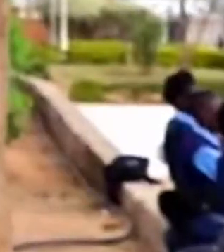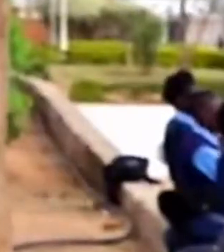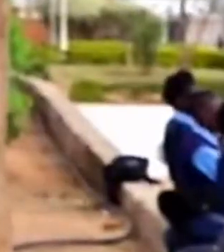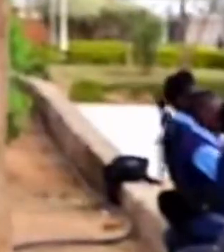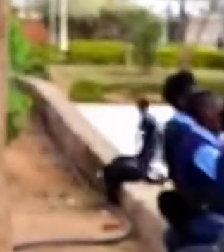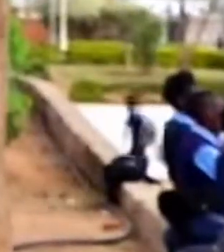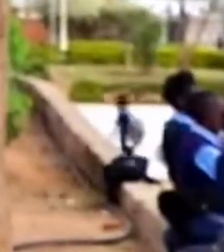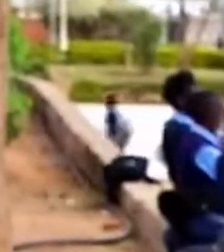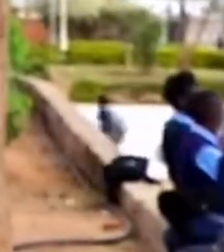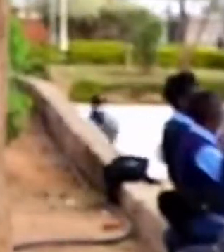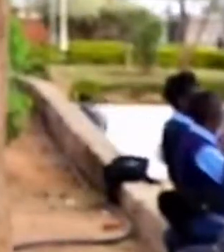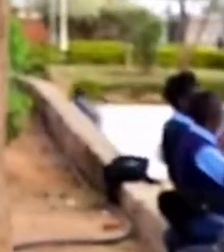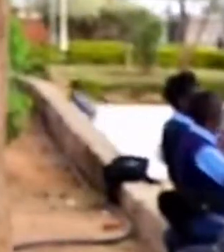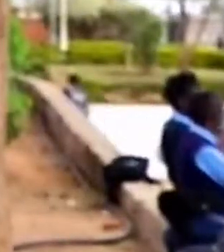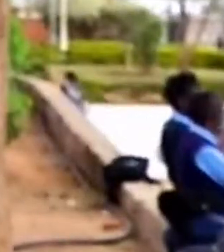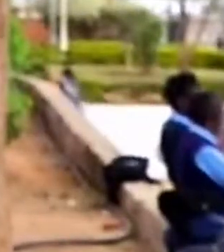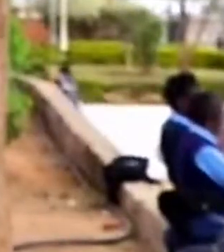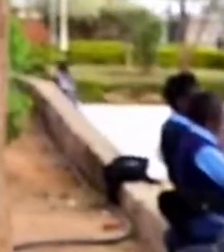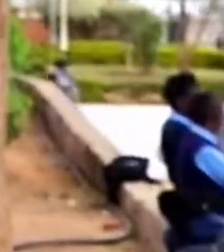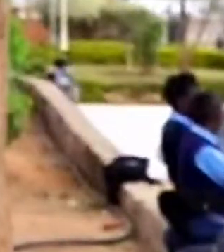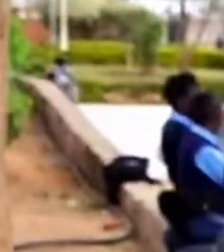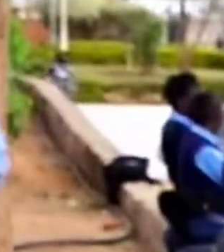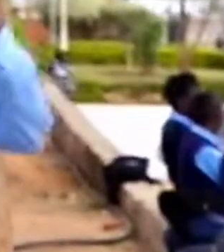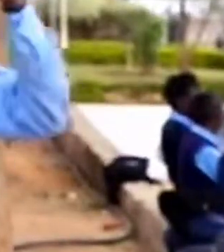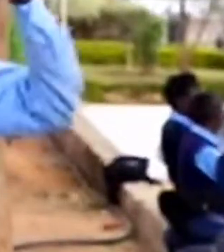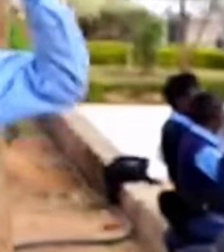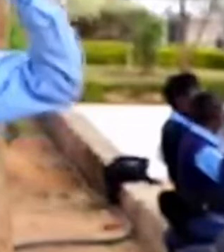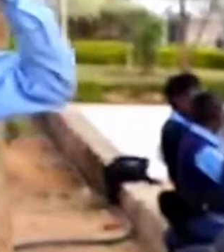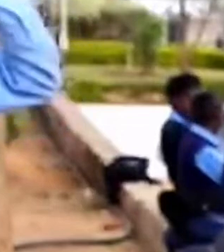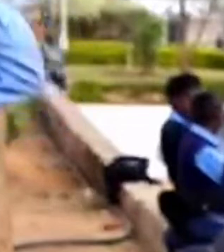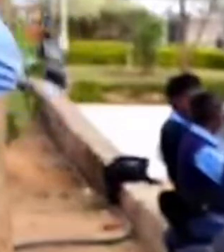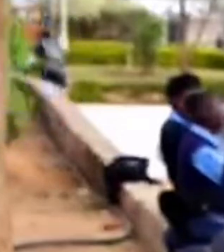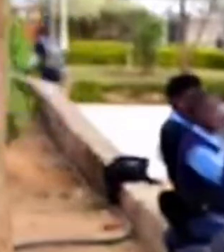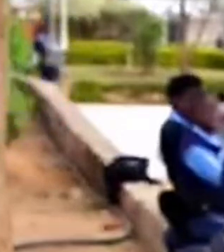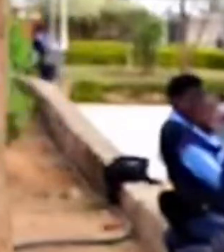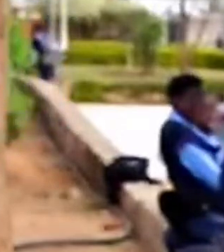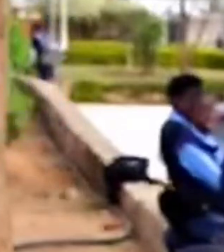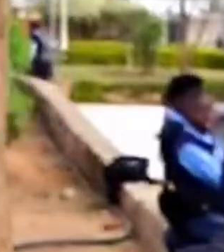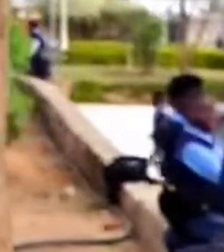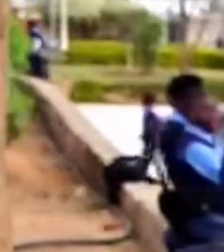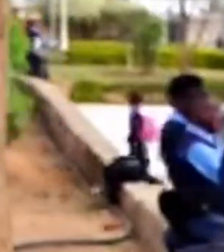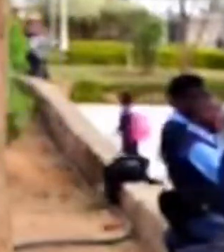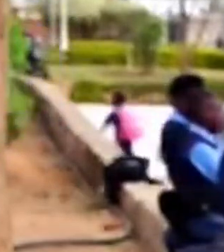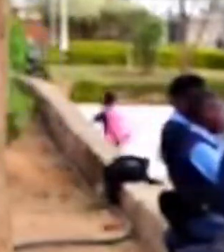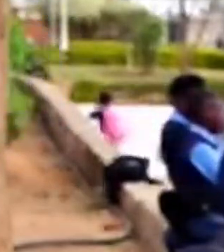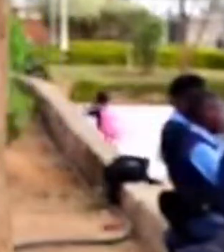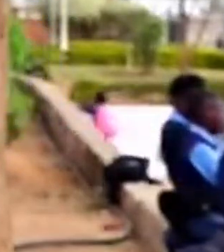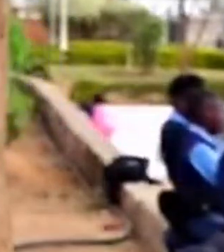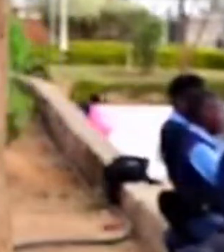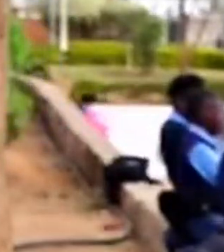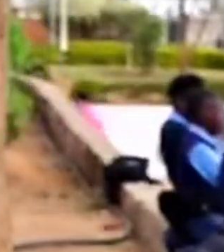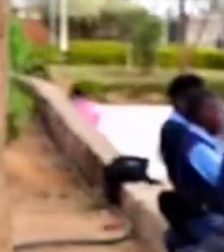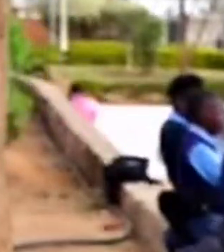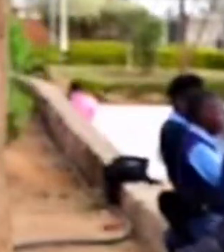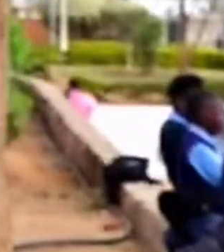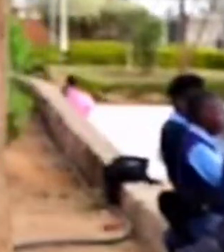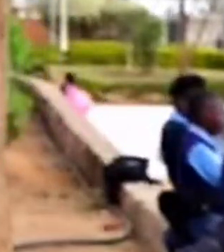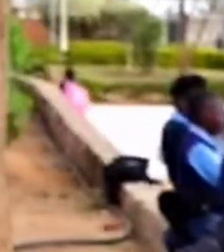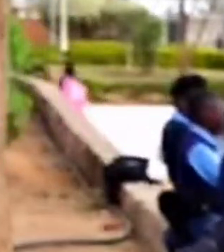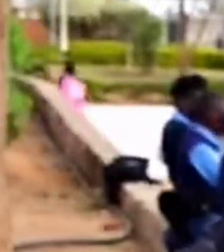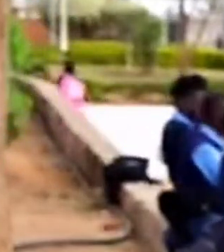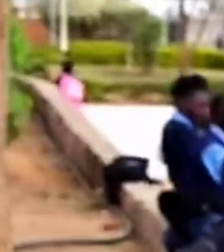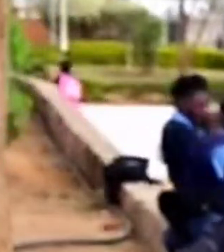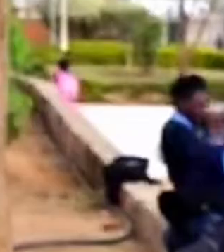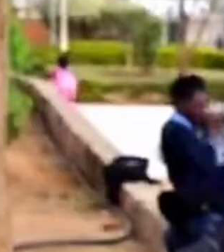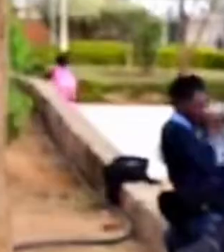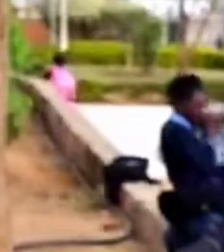of students due to free education that was introduced by our president. The population in our schools has increased, so it's a